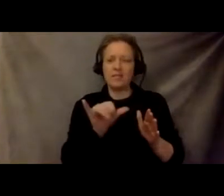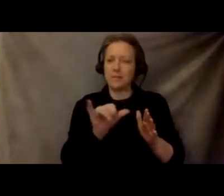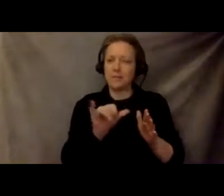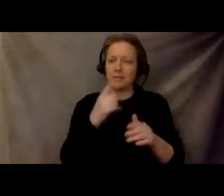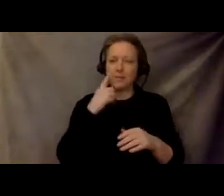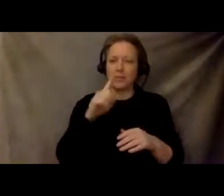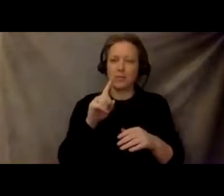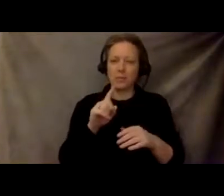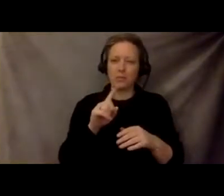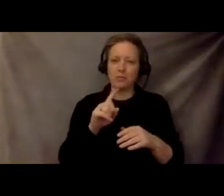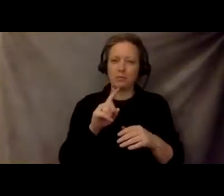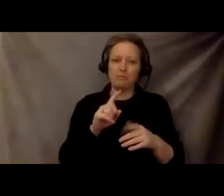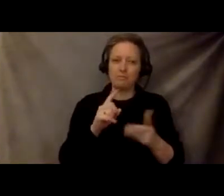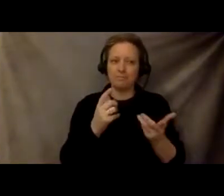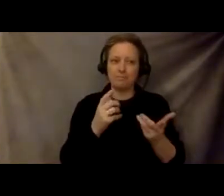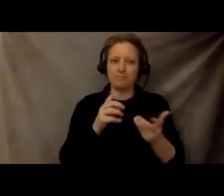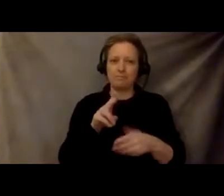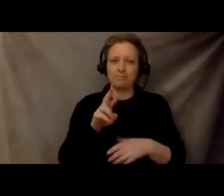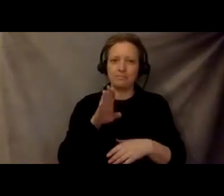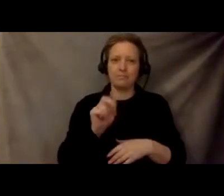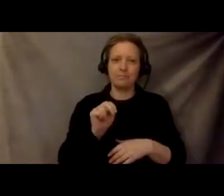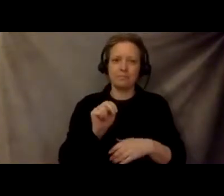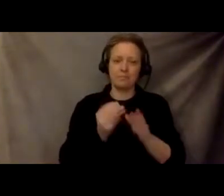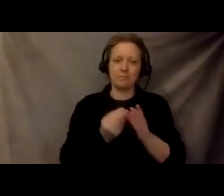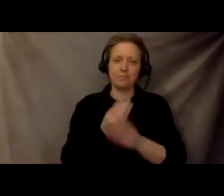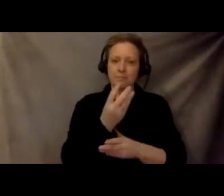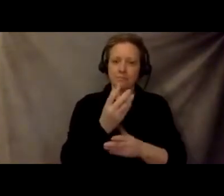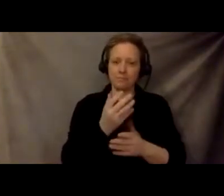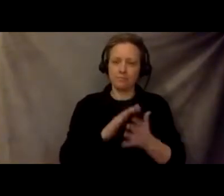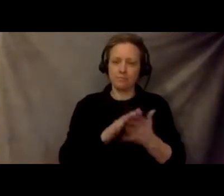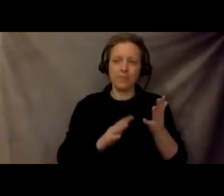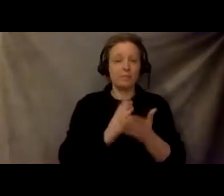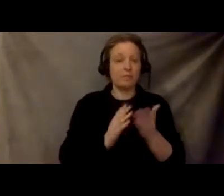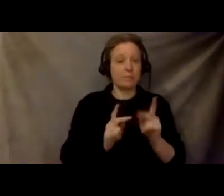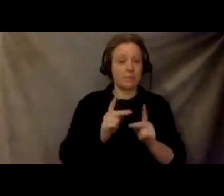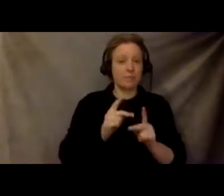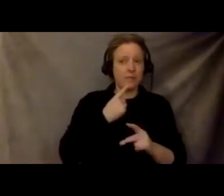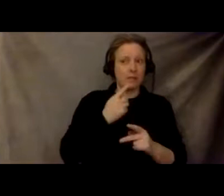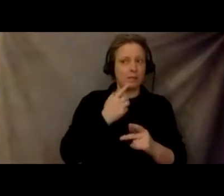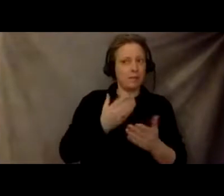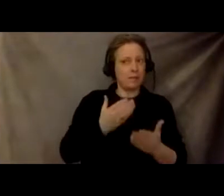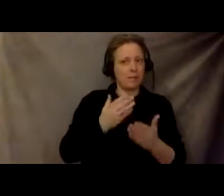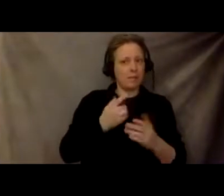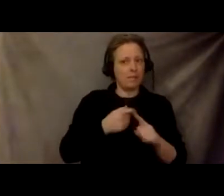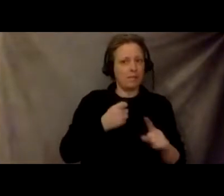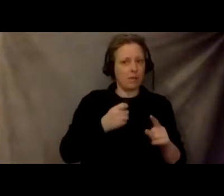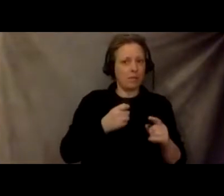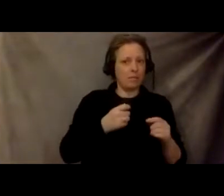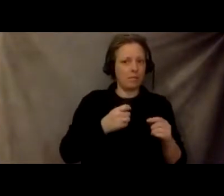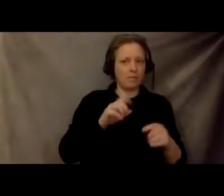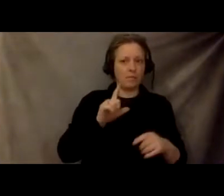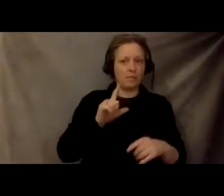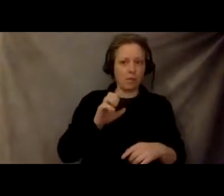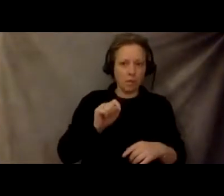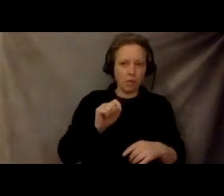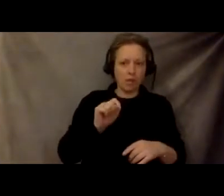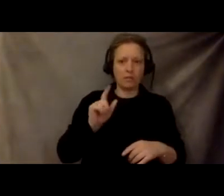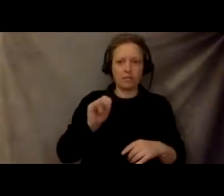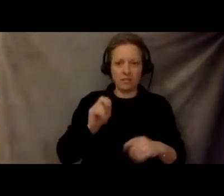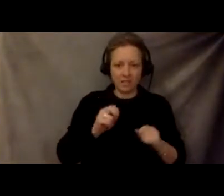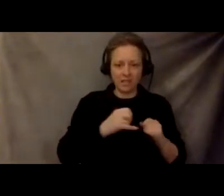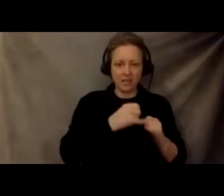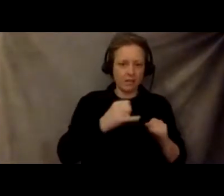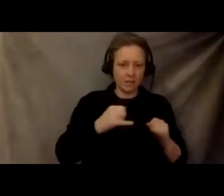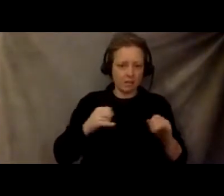doing is we need to take and build lot line to lot line so we can get as many units as possible. Think of another 400,000 people there, 1 million people, and